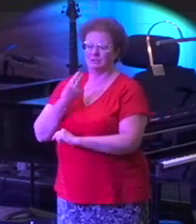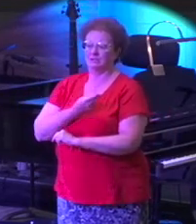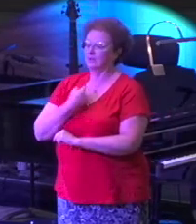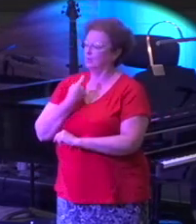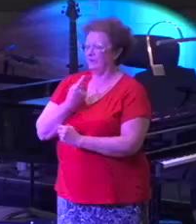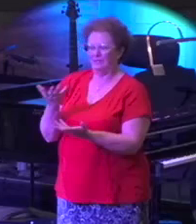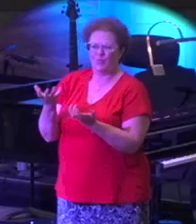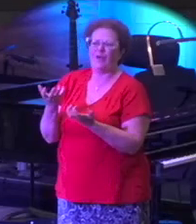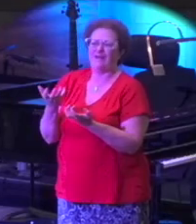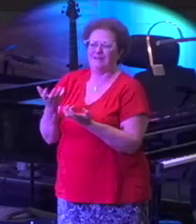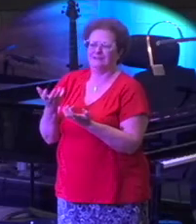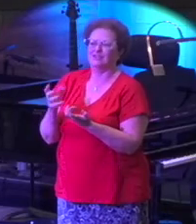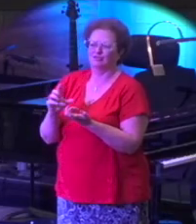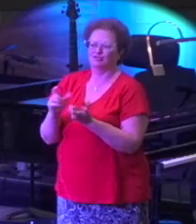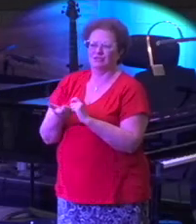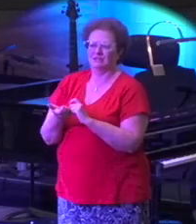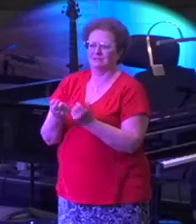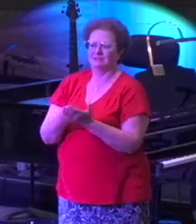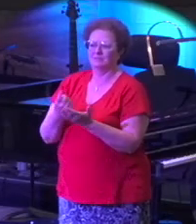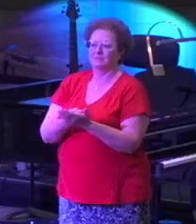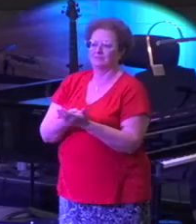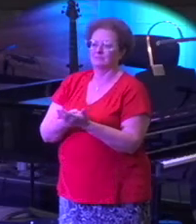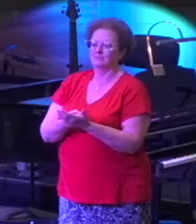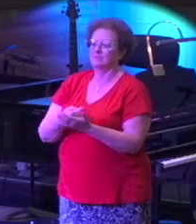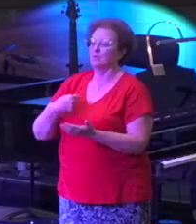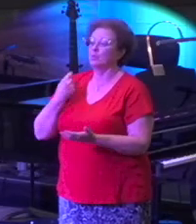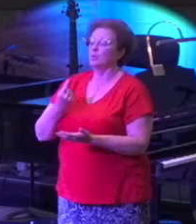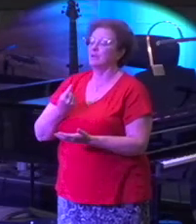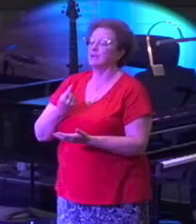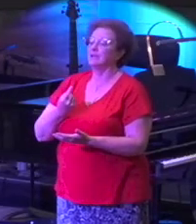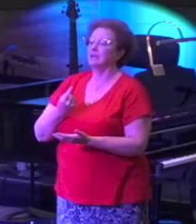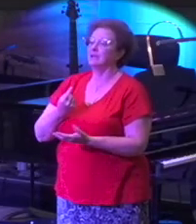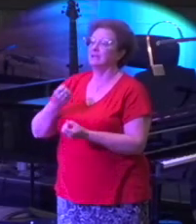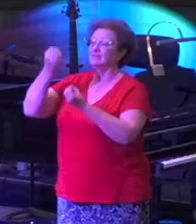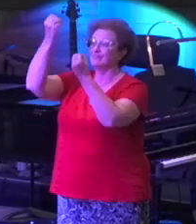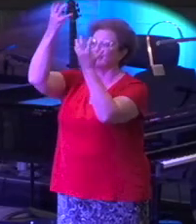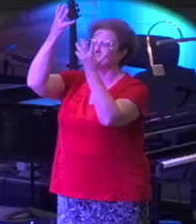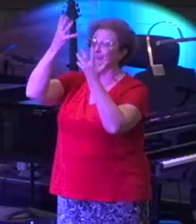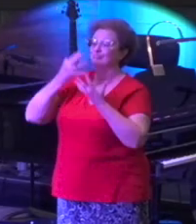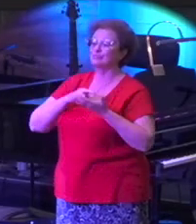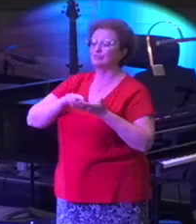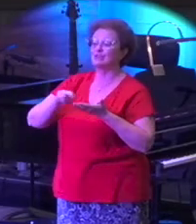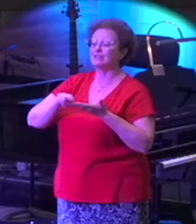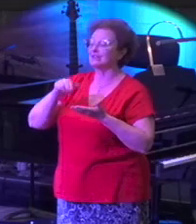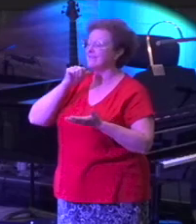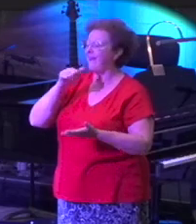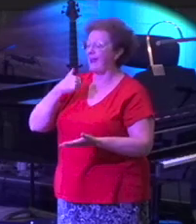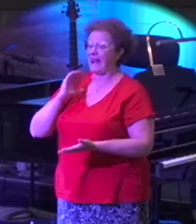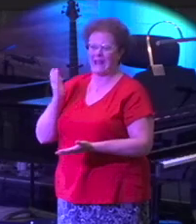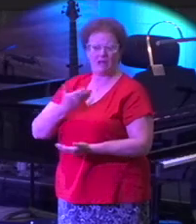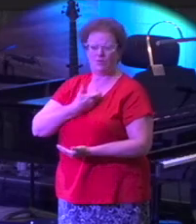turn around. And that's what passive righteousness is. We receive a righteousness from God which is not our own, and in that,